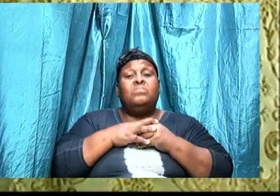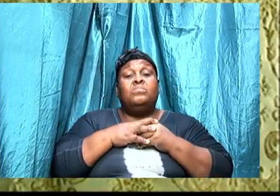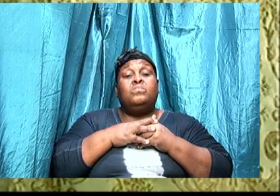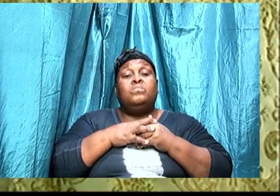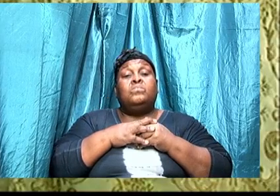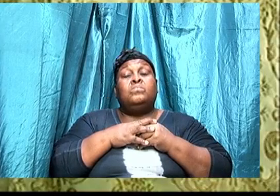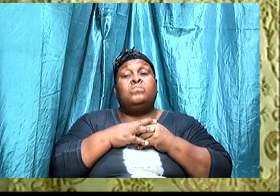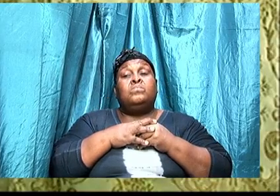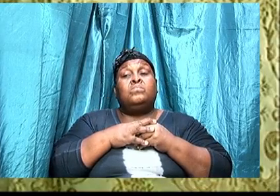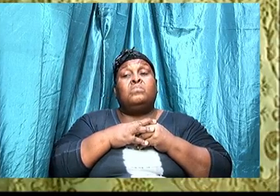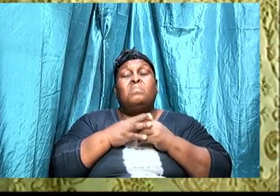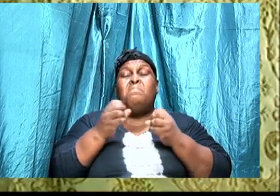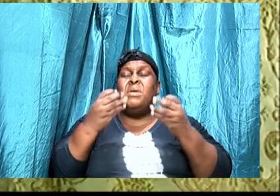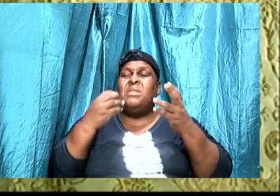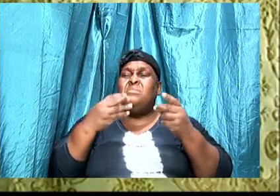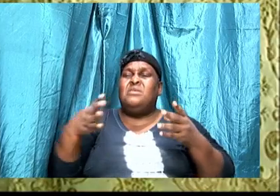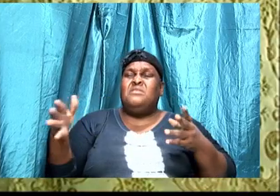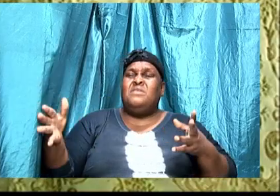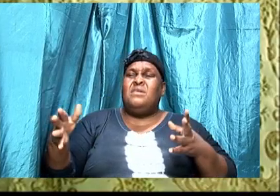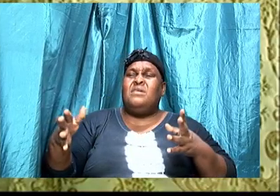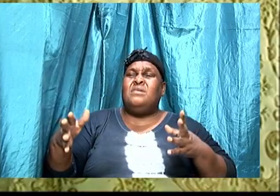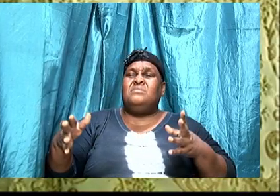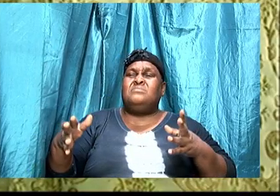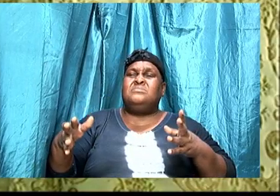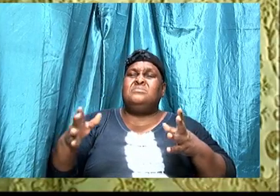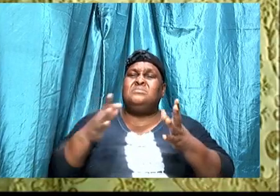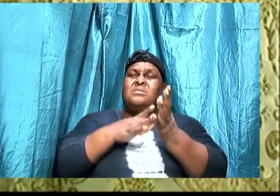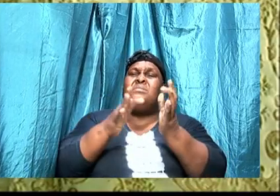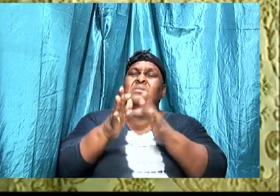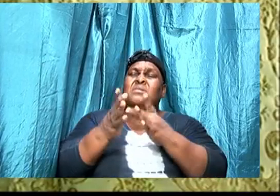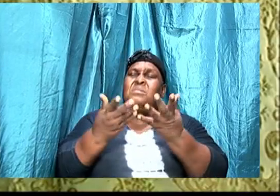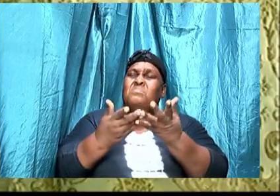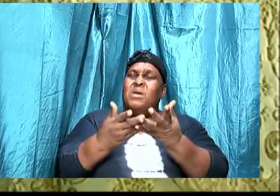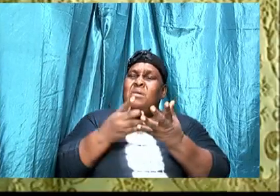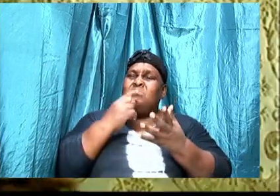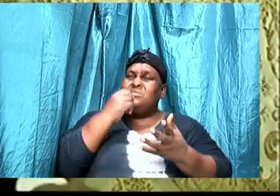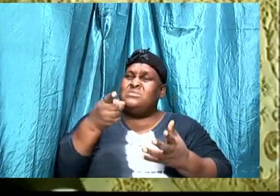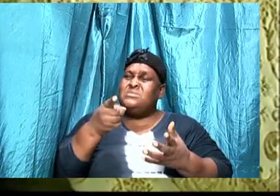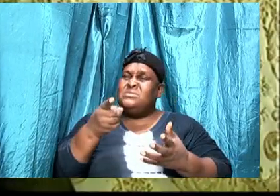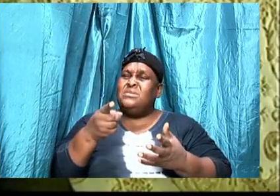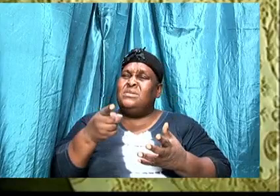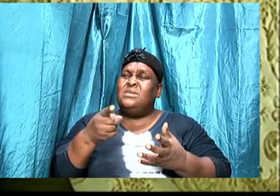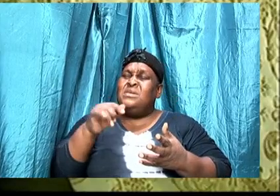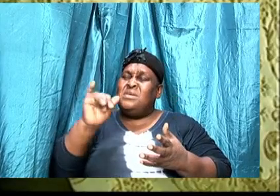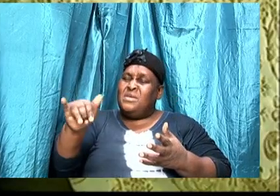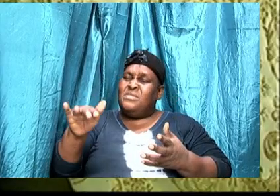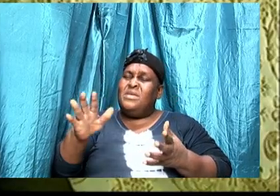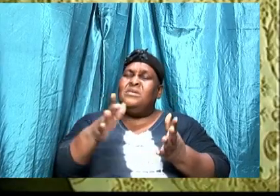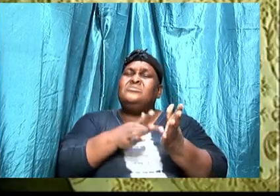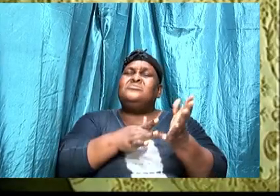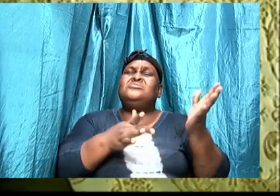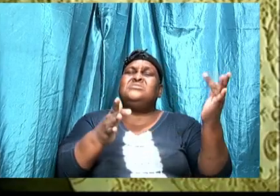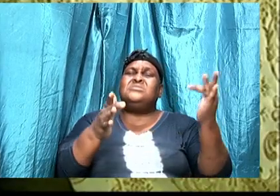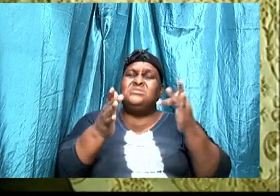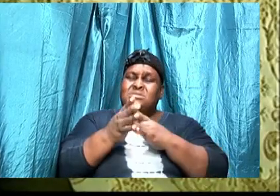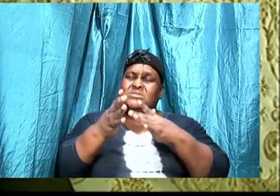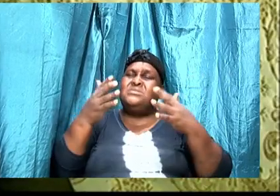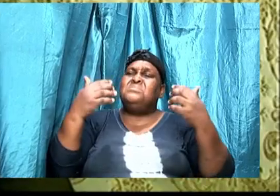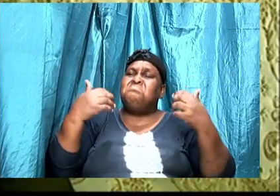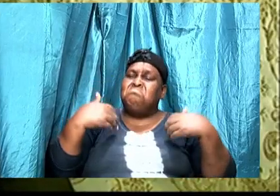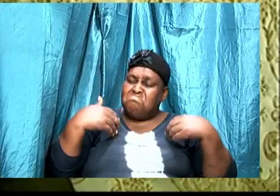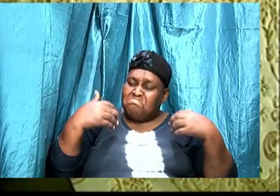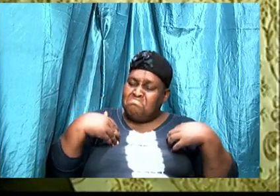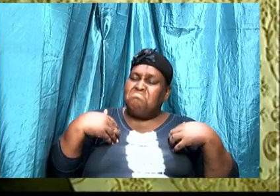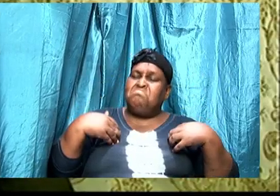the scripture outlined that Christ has